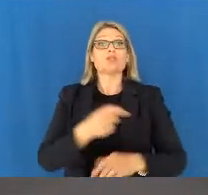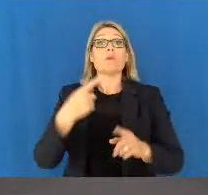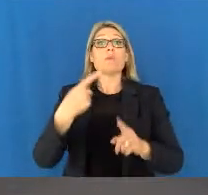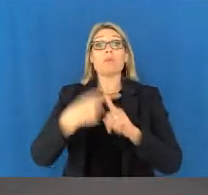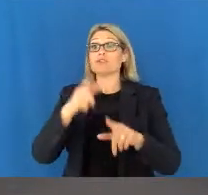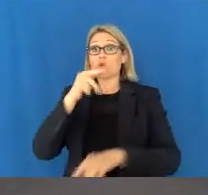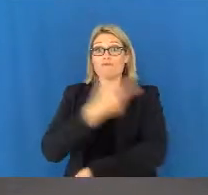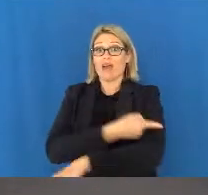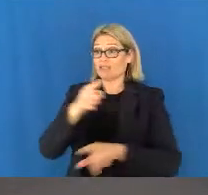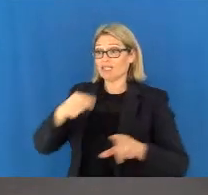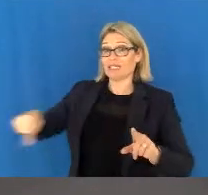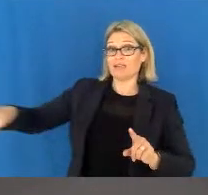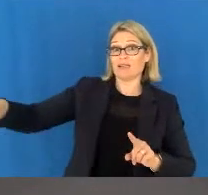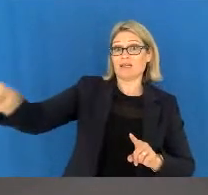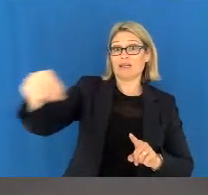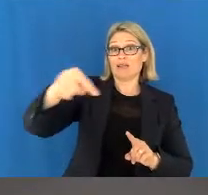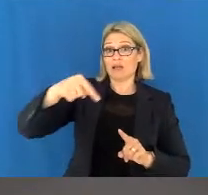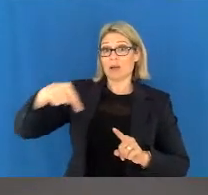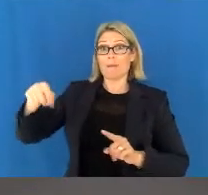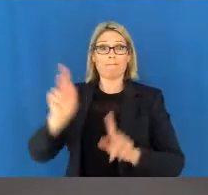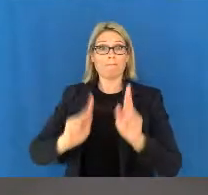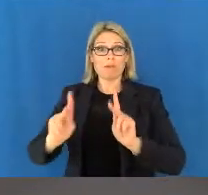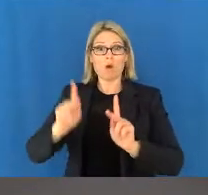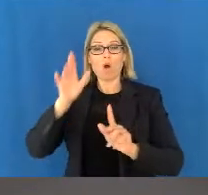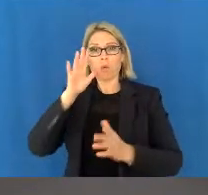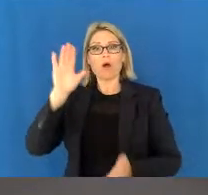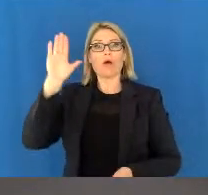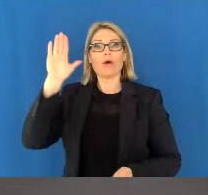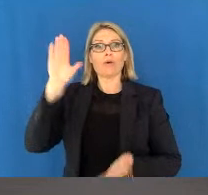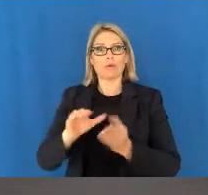which means that we're possibly decreasing the spread of the virus in the